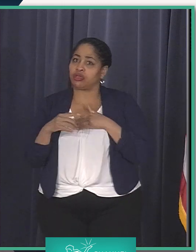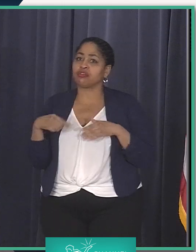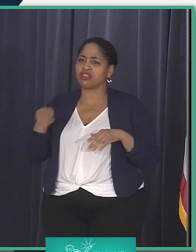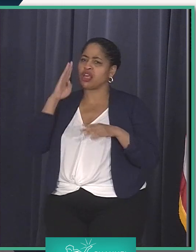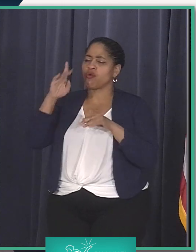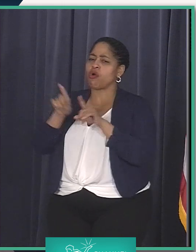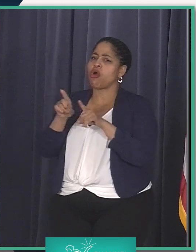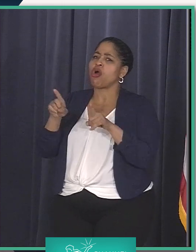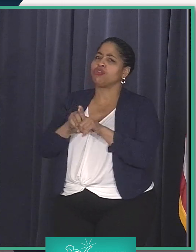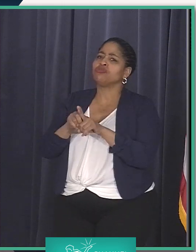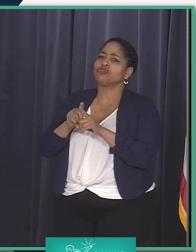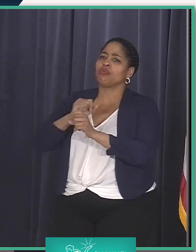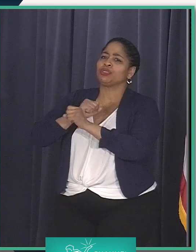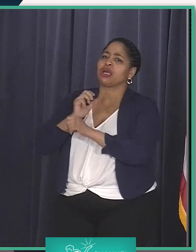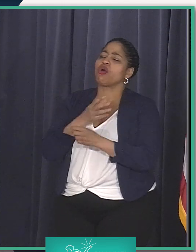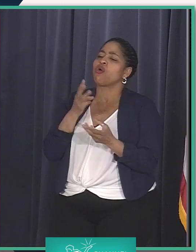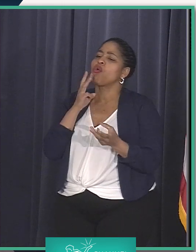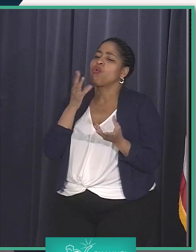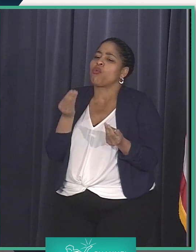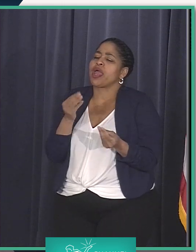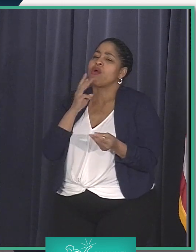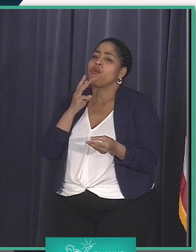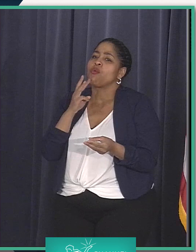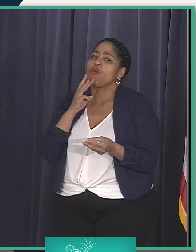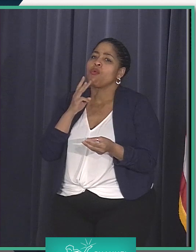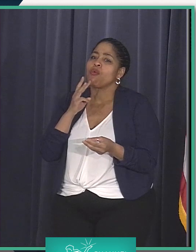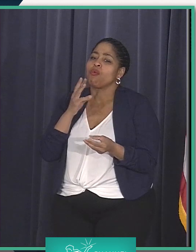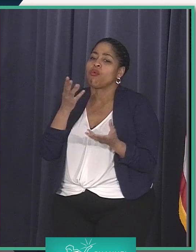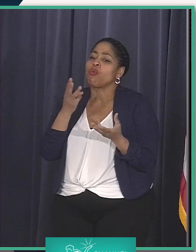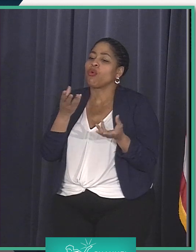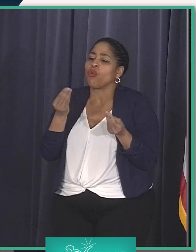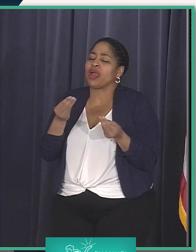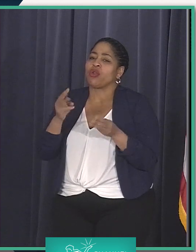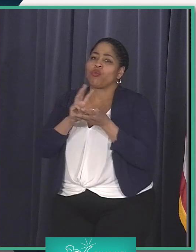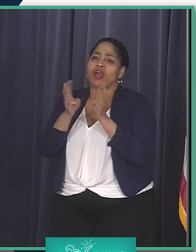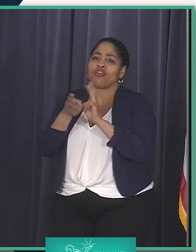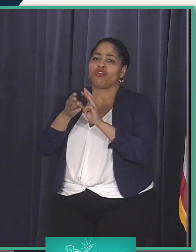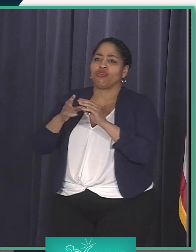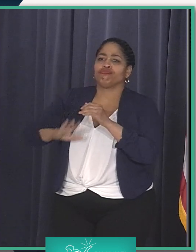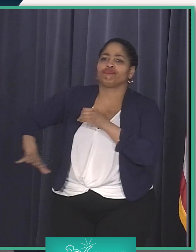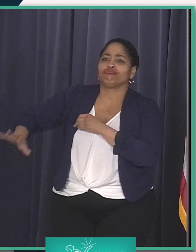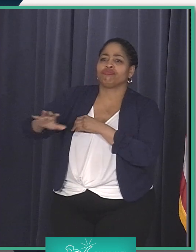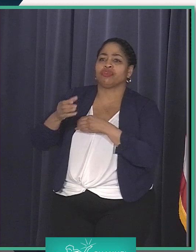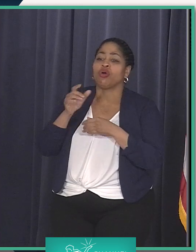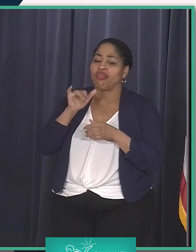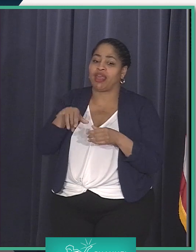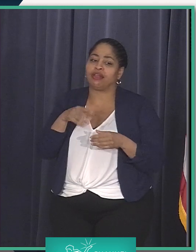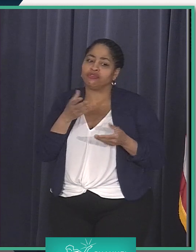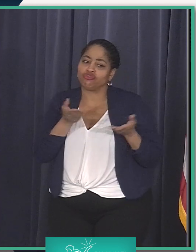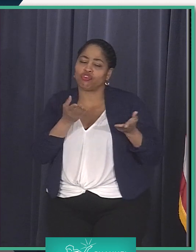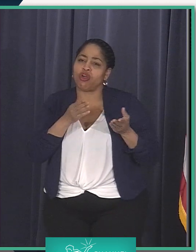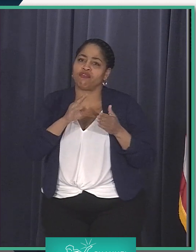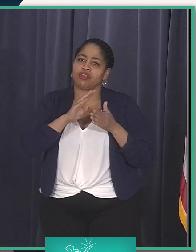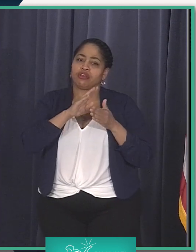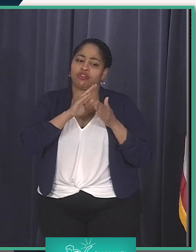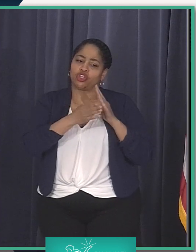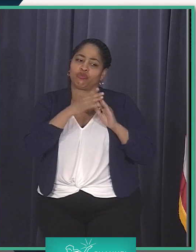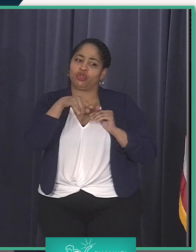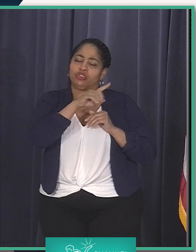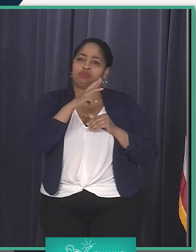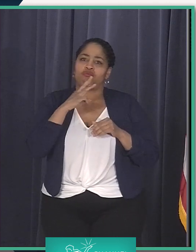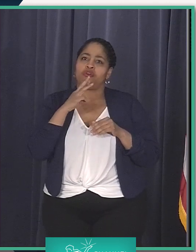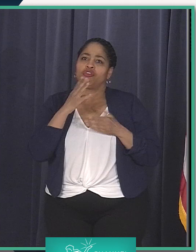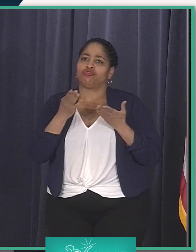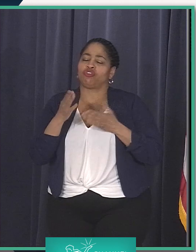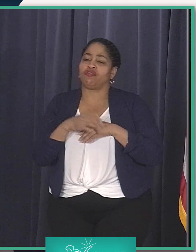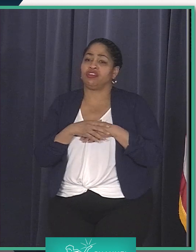wet weather treatment facilities, which serve the east side of Detroit and some suburban communities. Last year, nearly